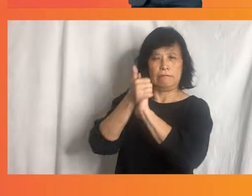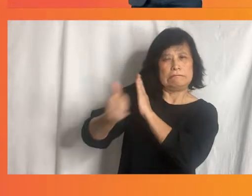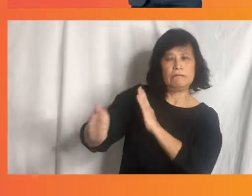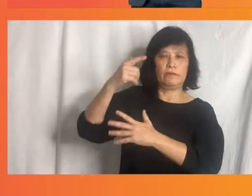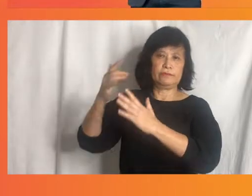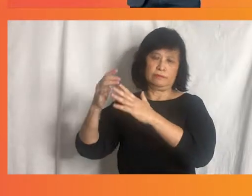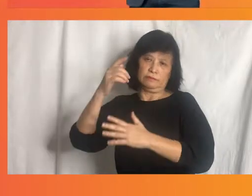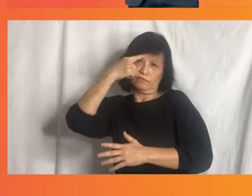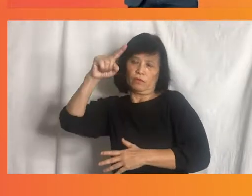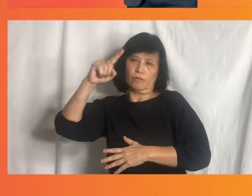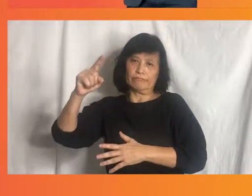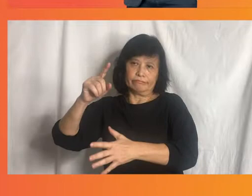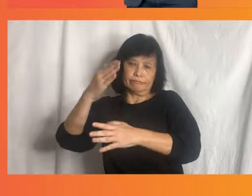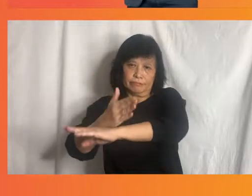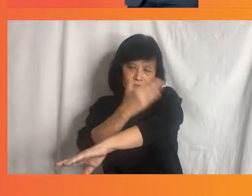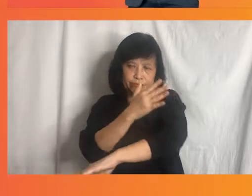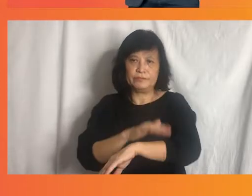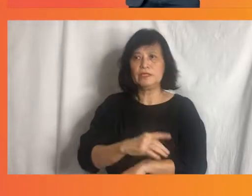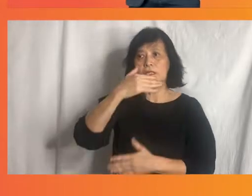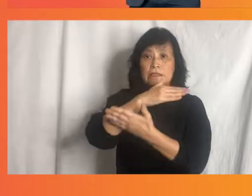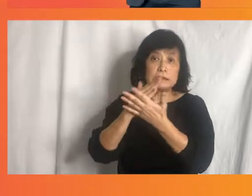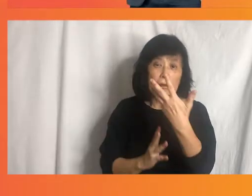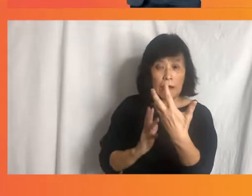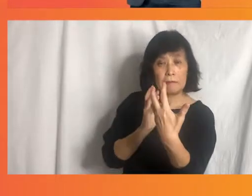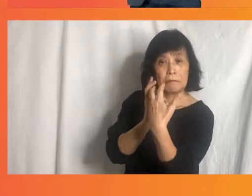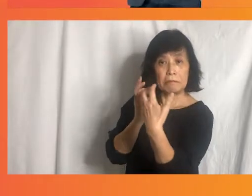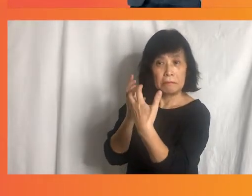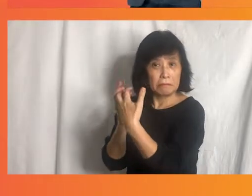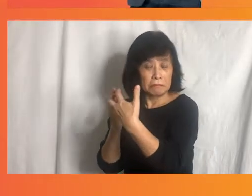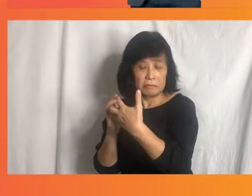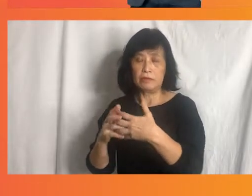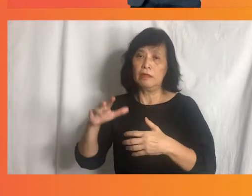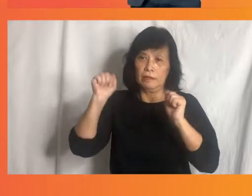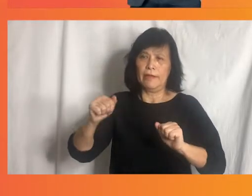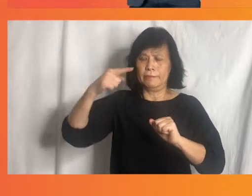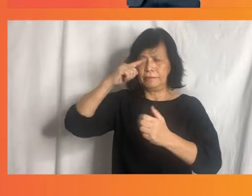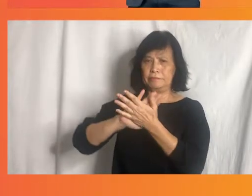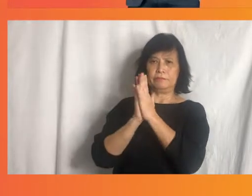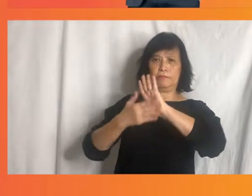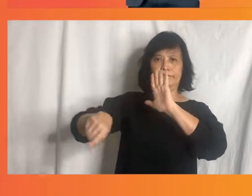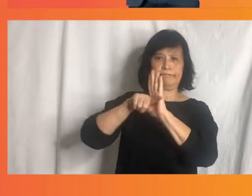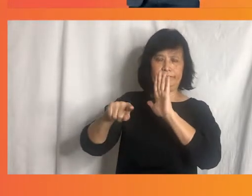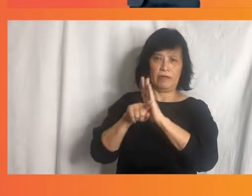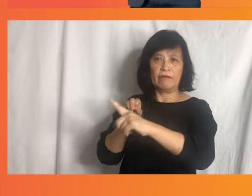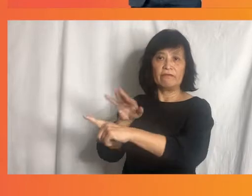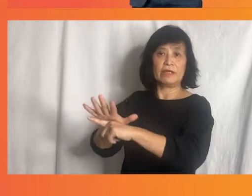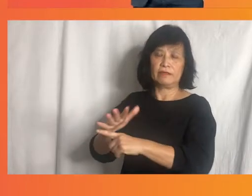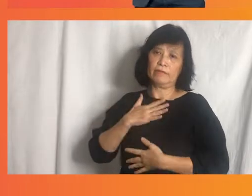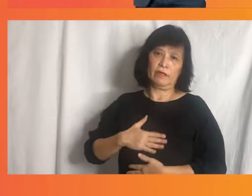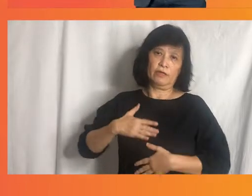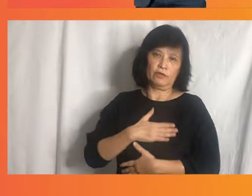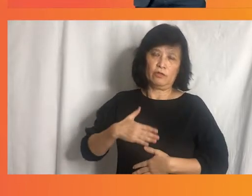For sporting activities, the lack of adapted rules can lead to negative experiences, affecting their enjoyment and adherence to the program.